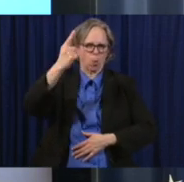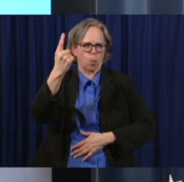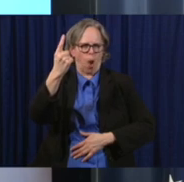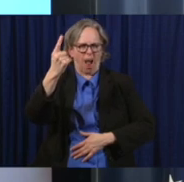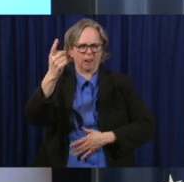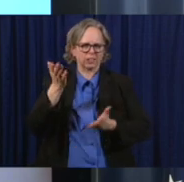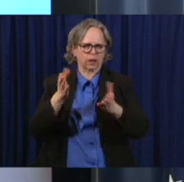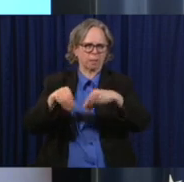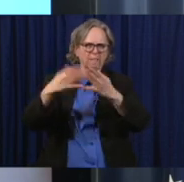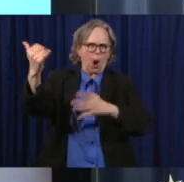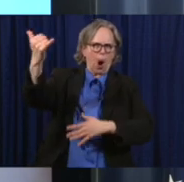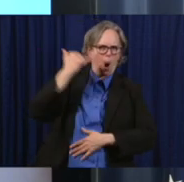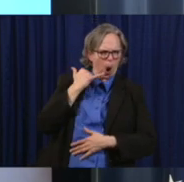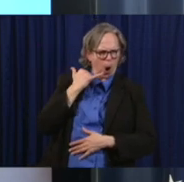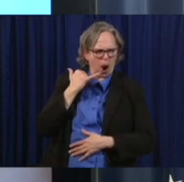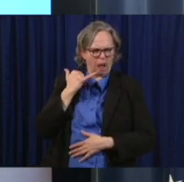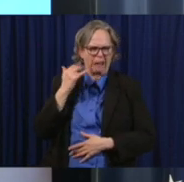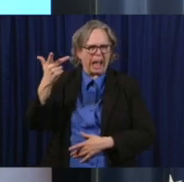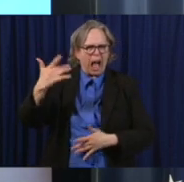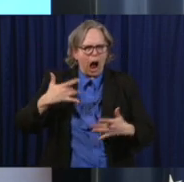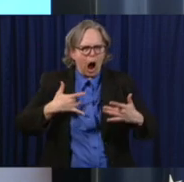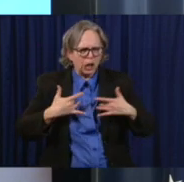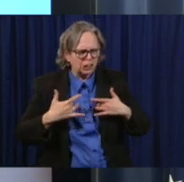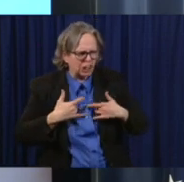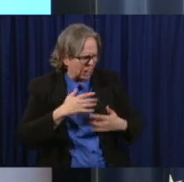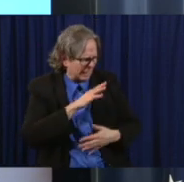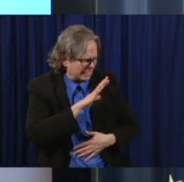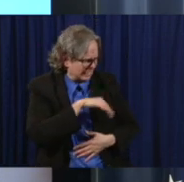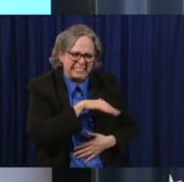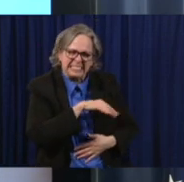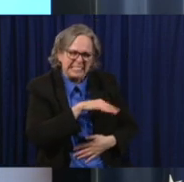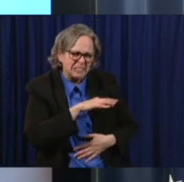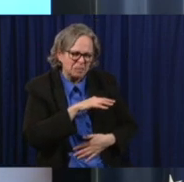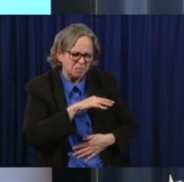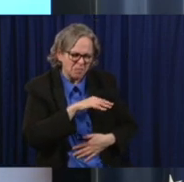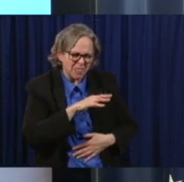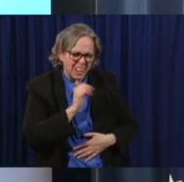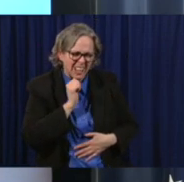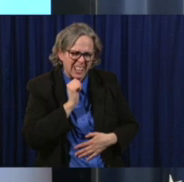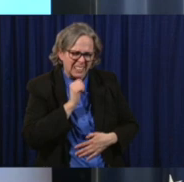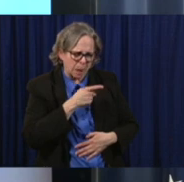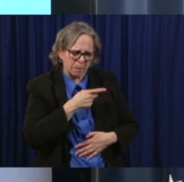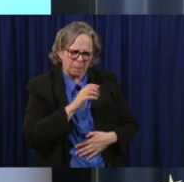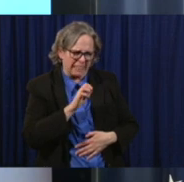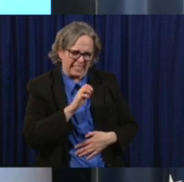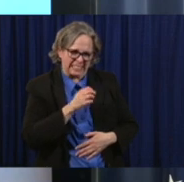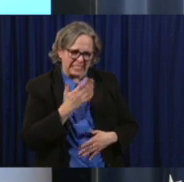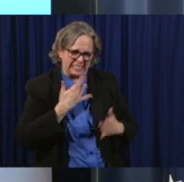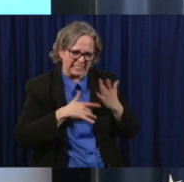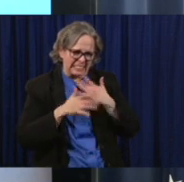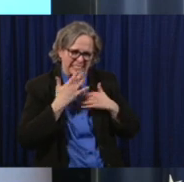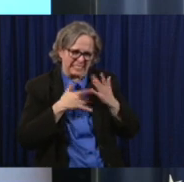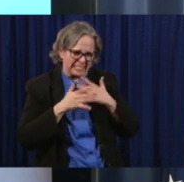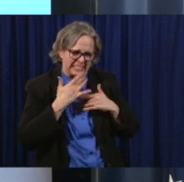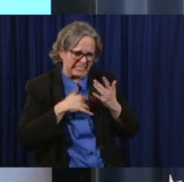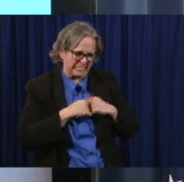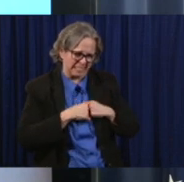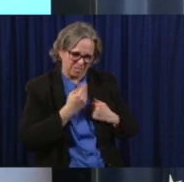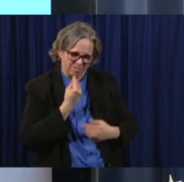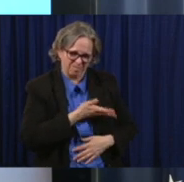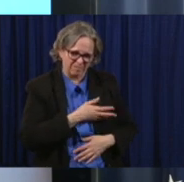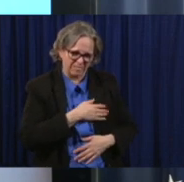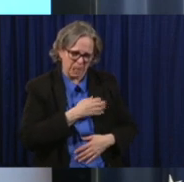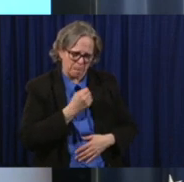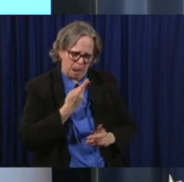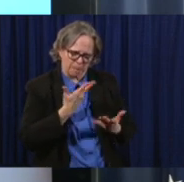was concern about whether they had enough protective equipment, and they had a number of